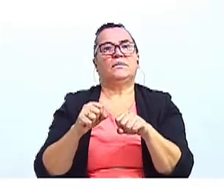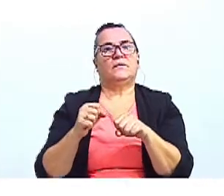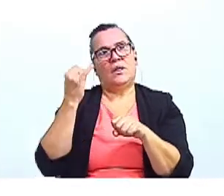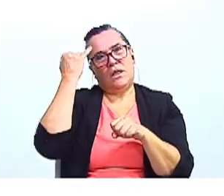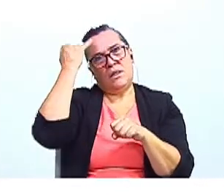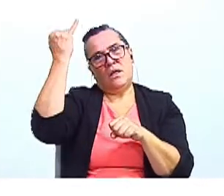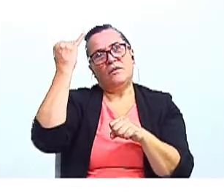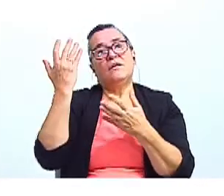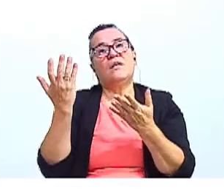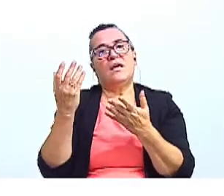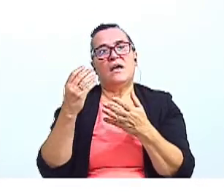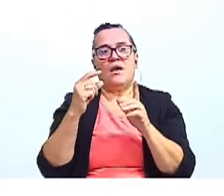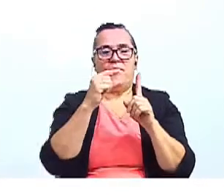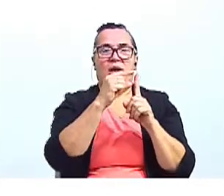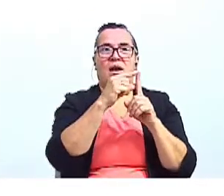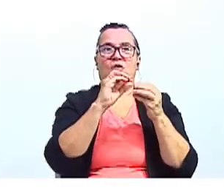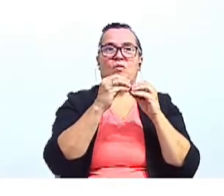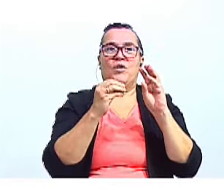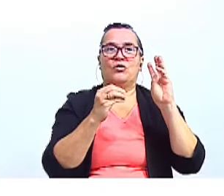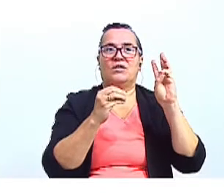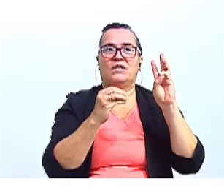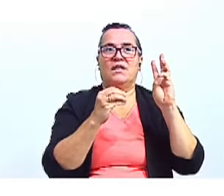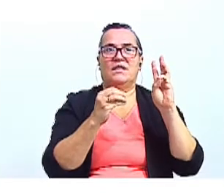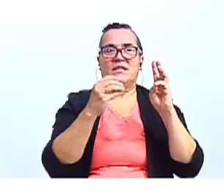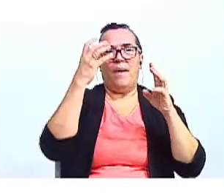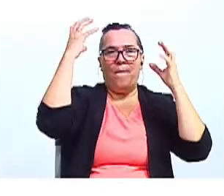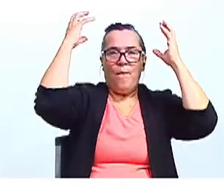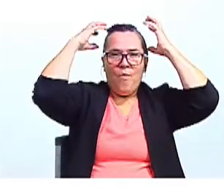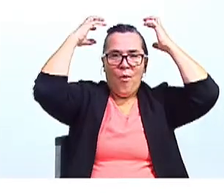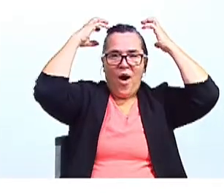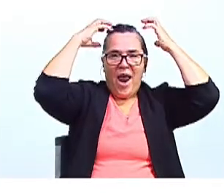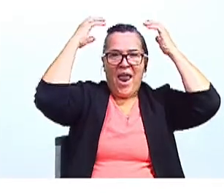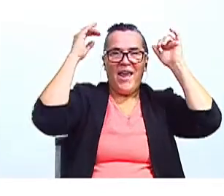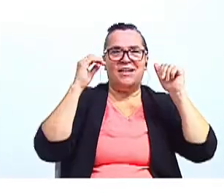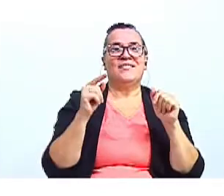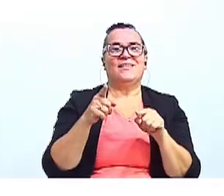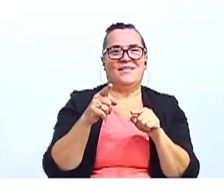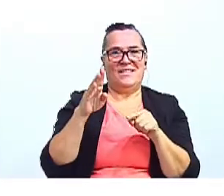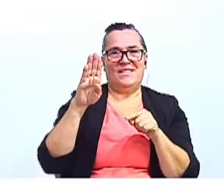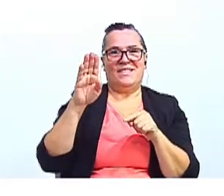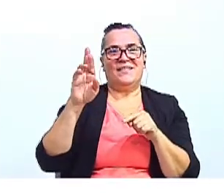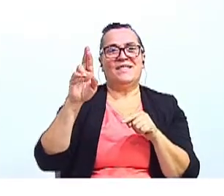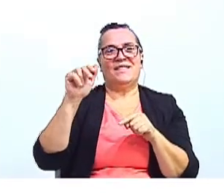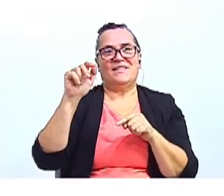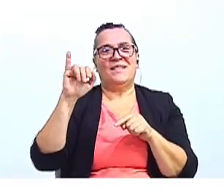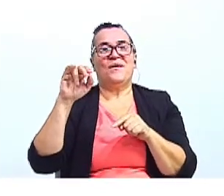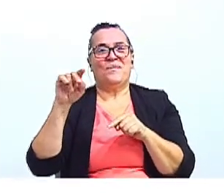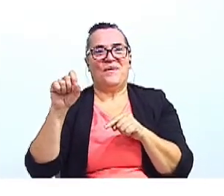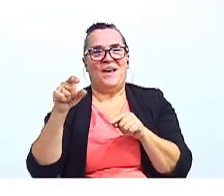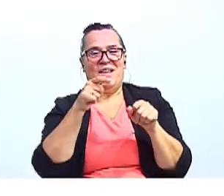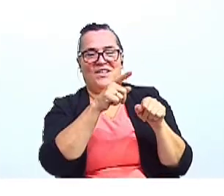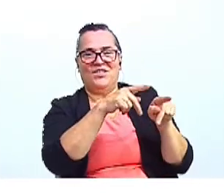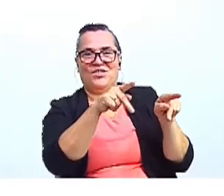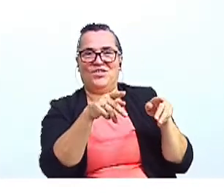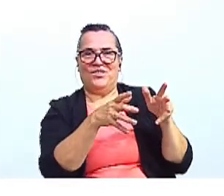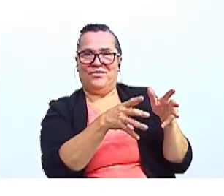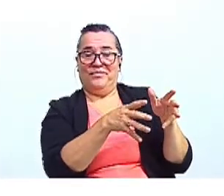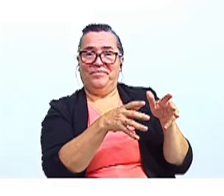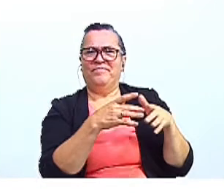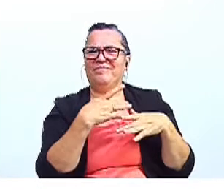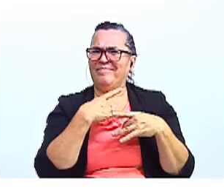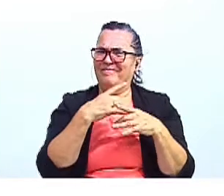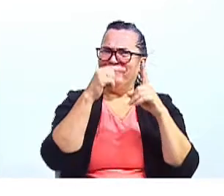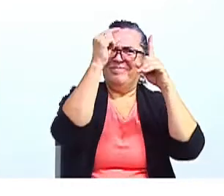which is word number 6, the brains. Okay, very good job. Interesting words,